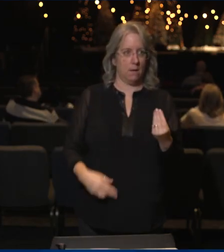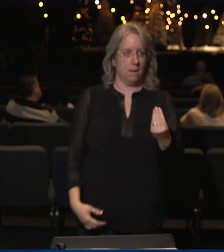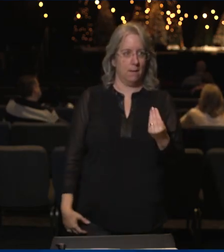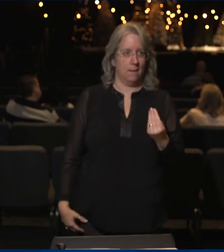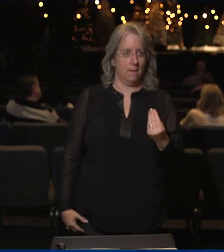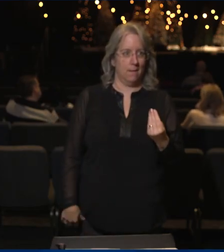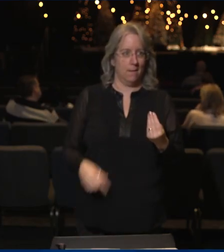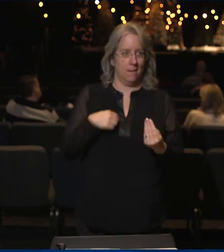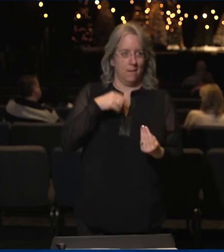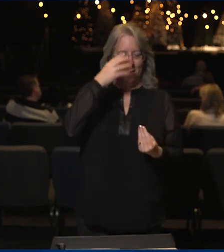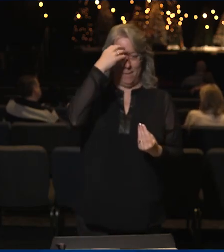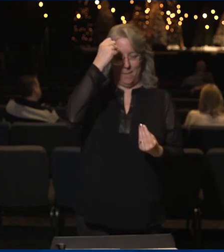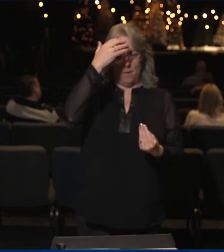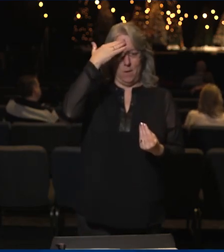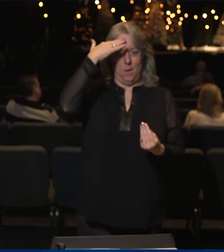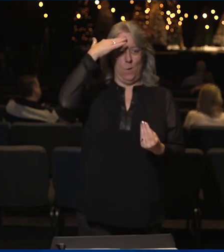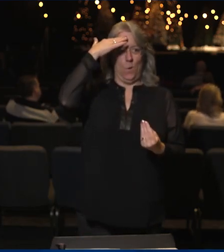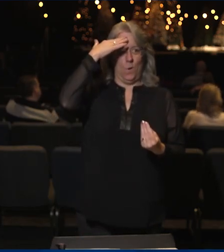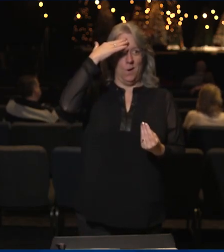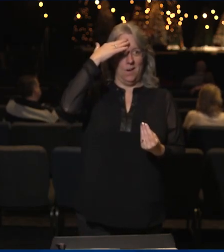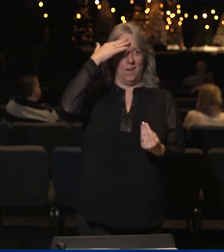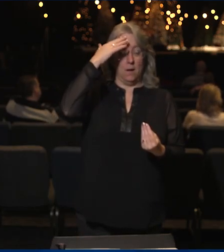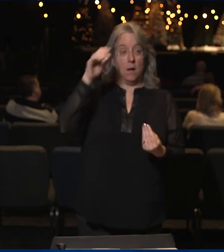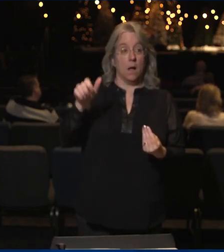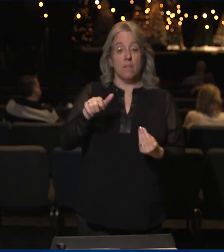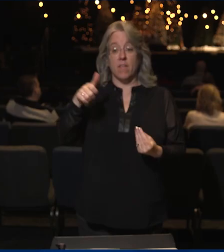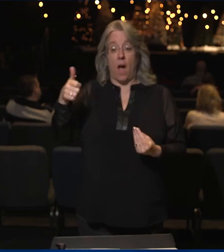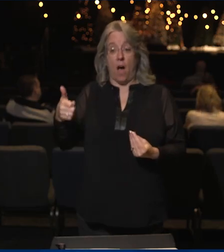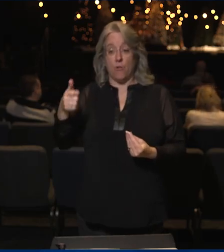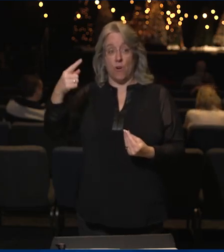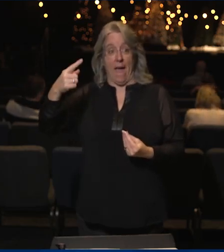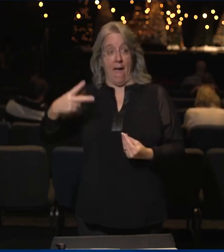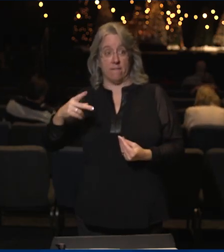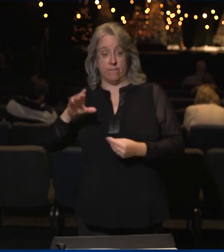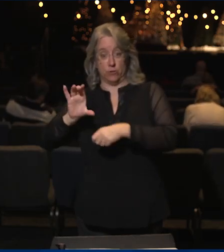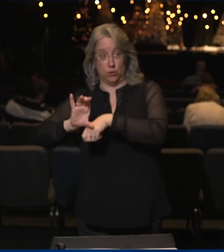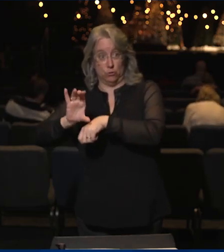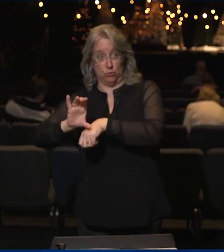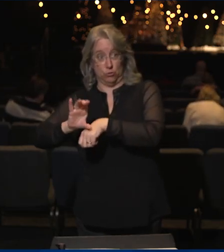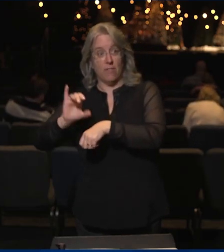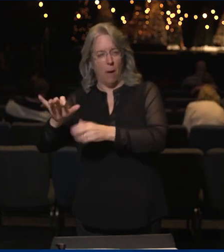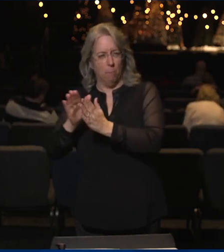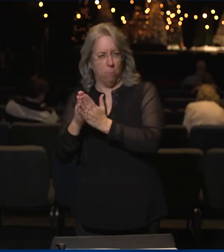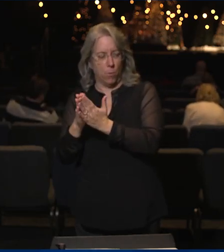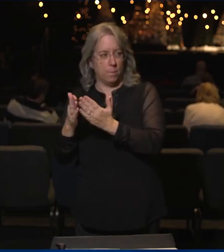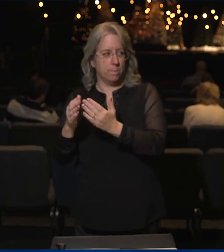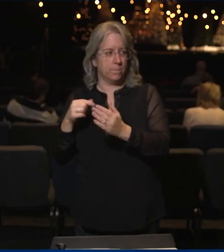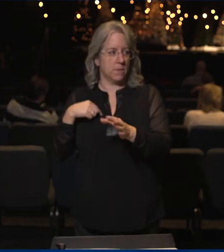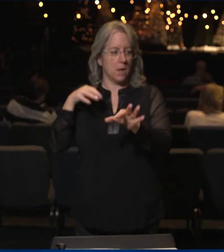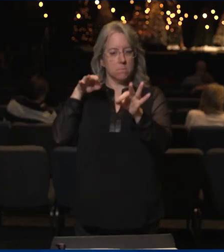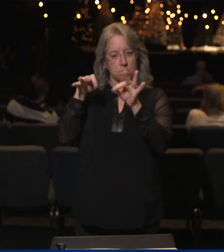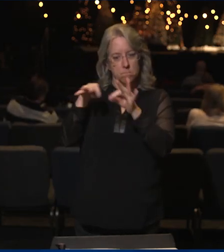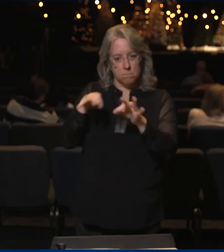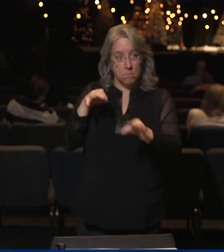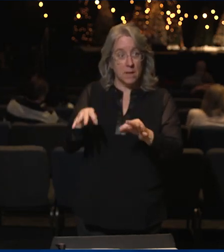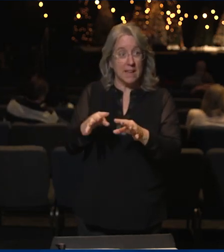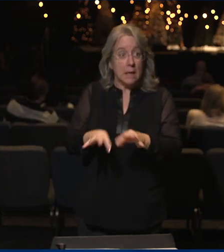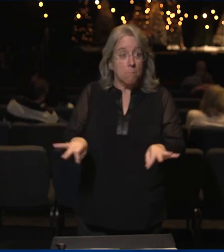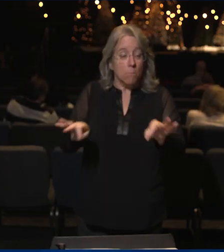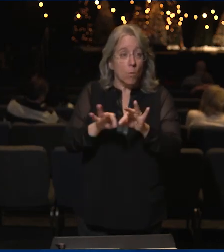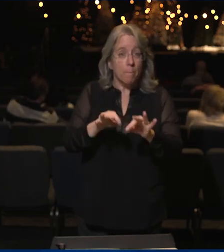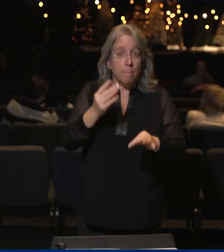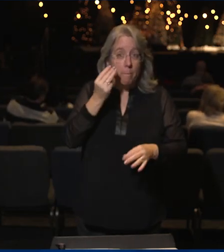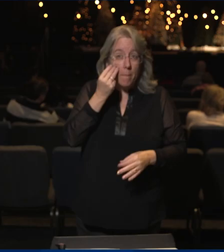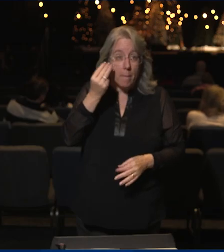So in the other half of church, in this book, the thing that they describe is the importance of memories